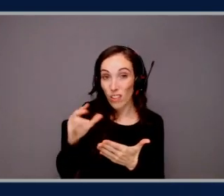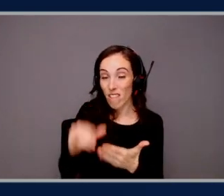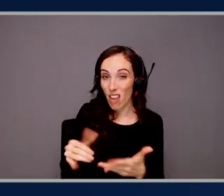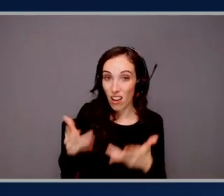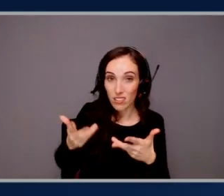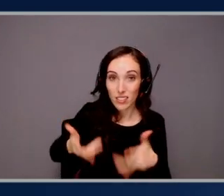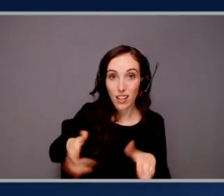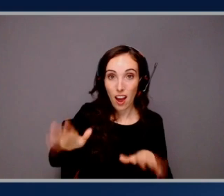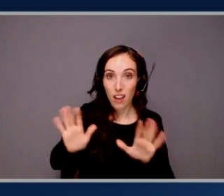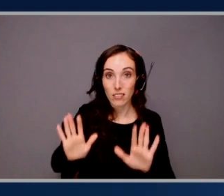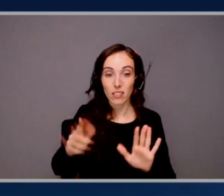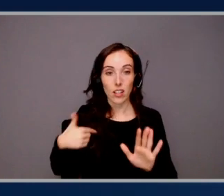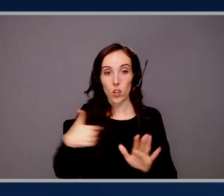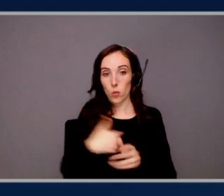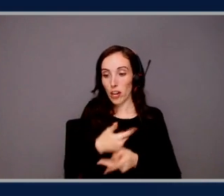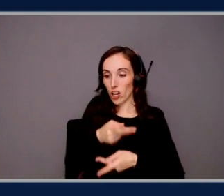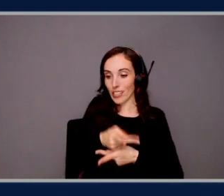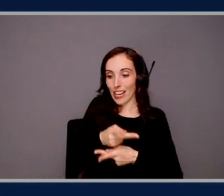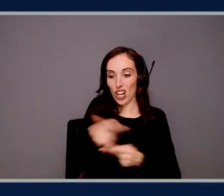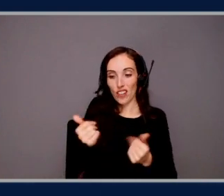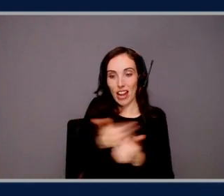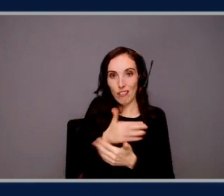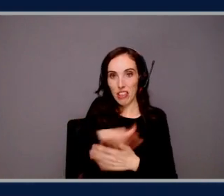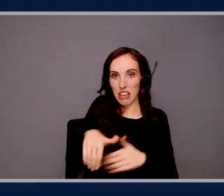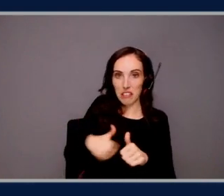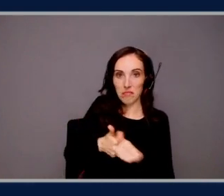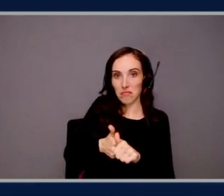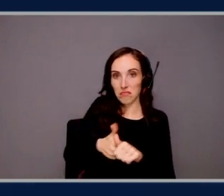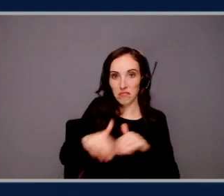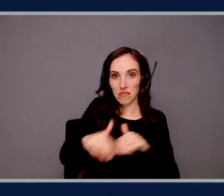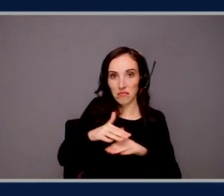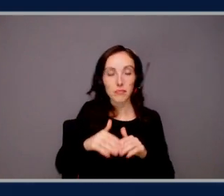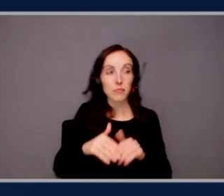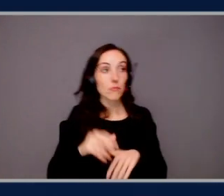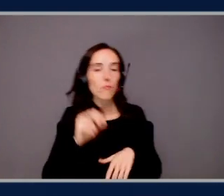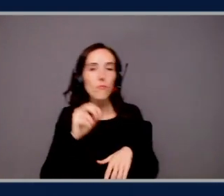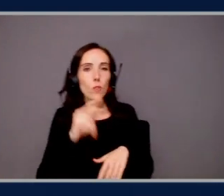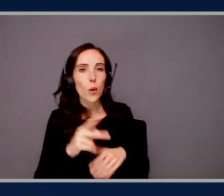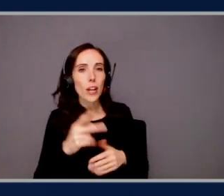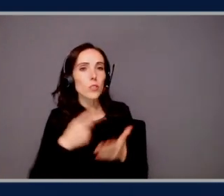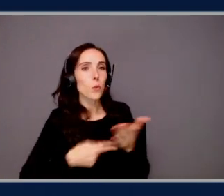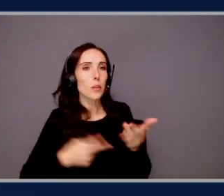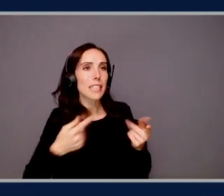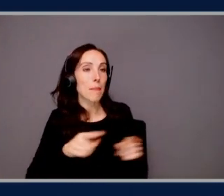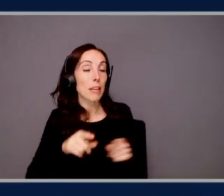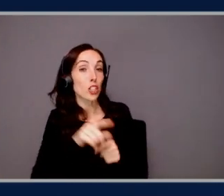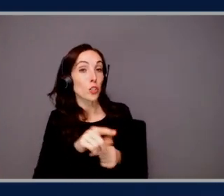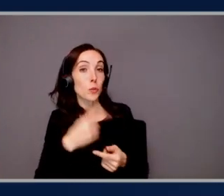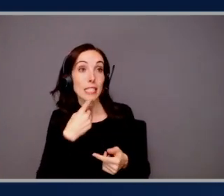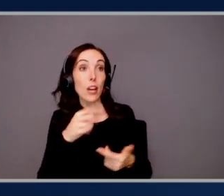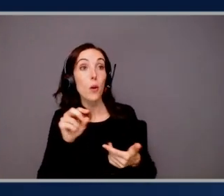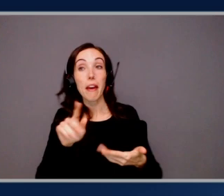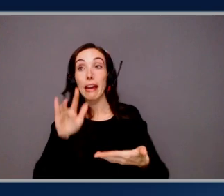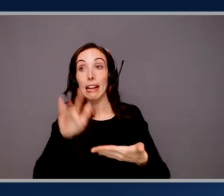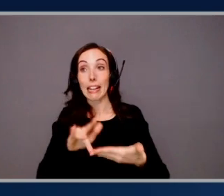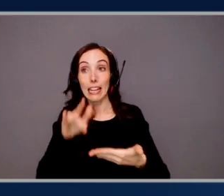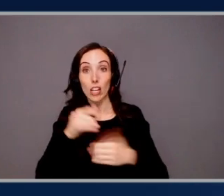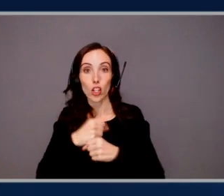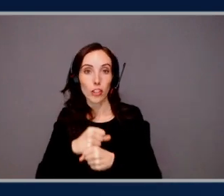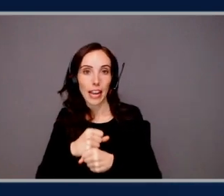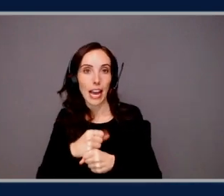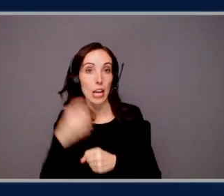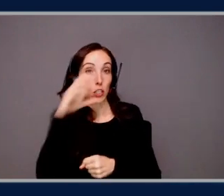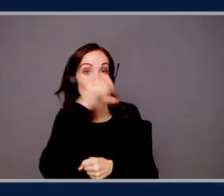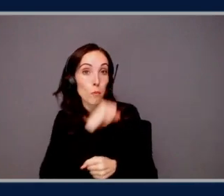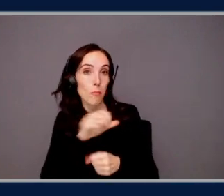care of all the work under the covers. Okay, so what's happening behind the scenes now? We've said click create. Presumably there's some data moving around somewhere. That's